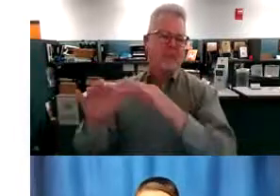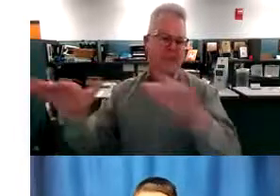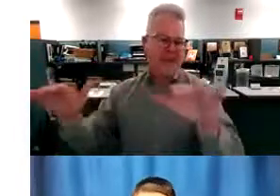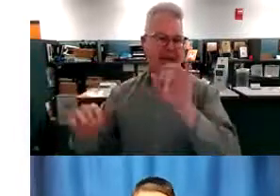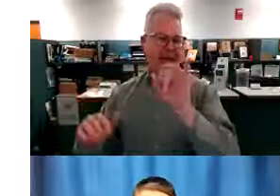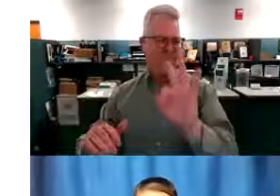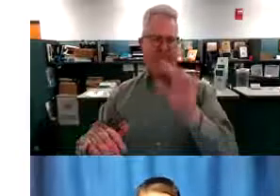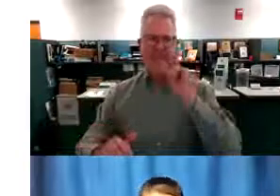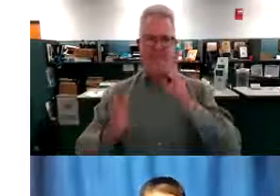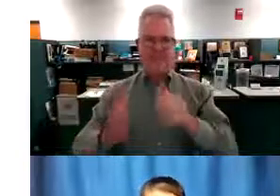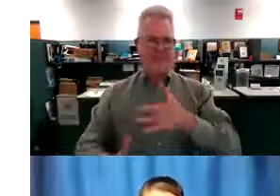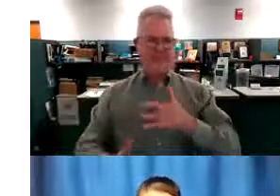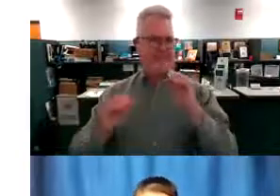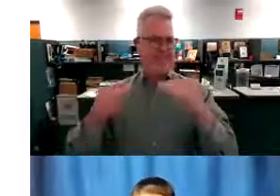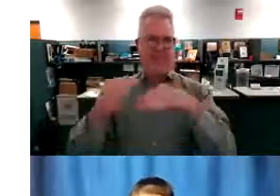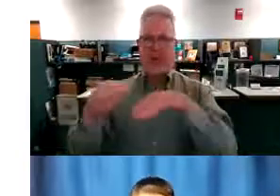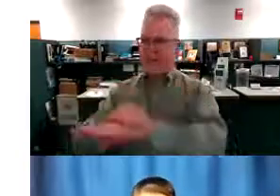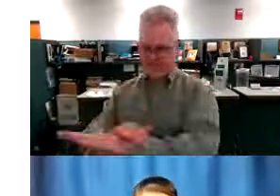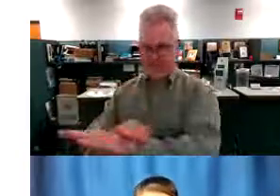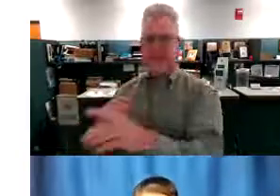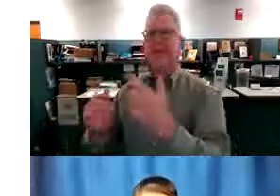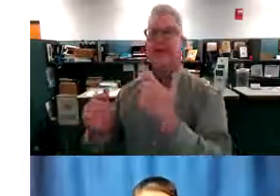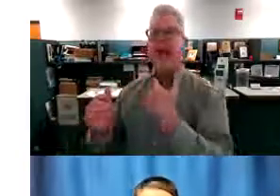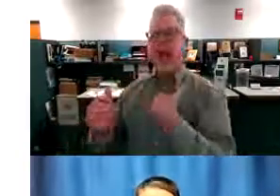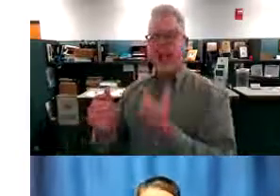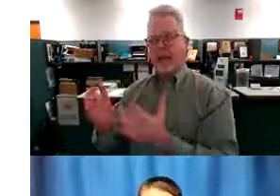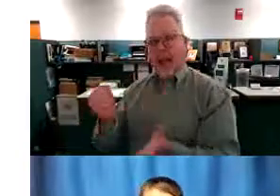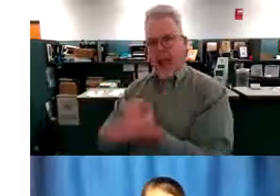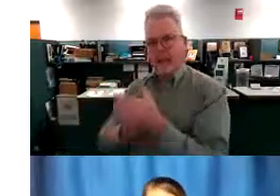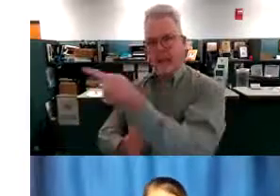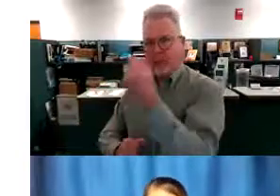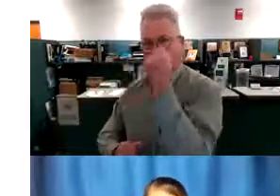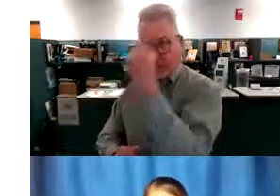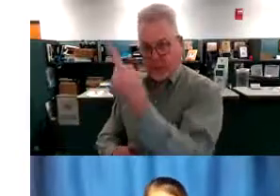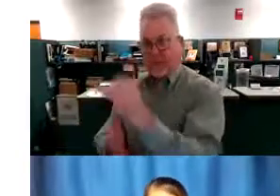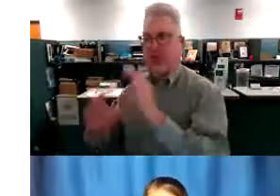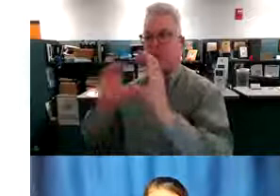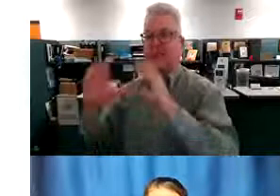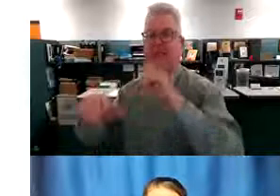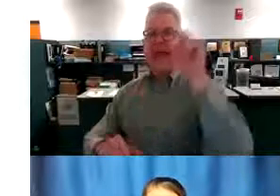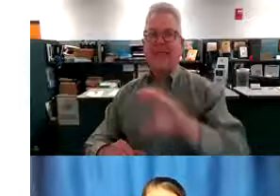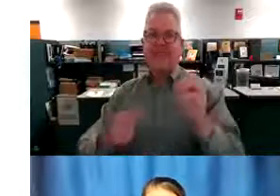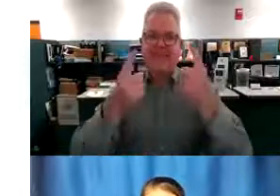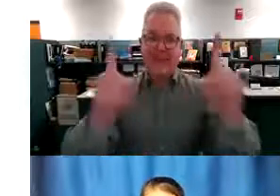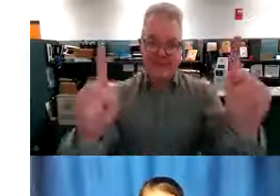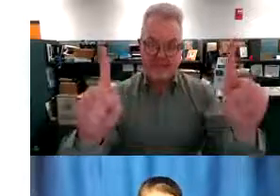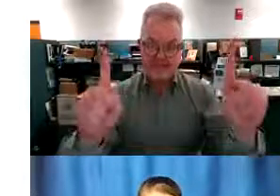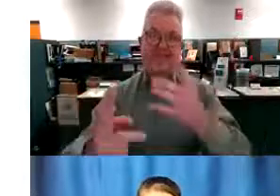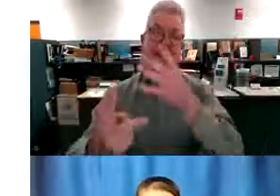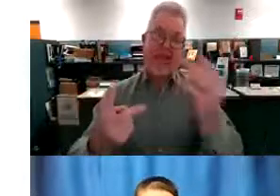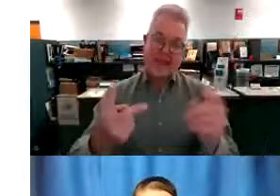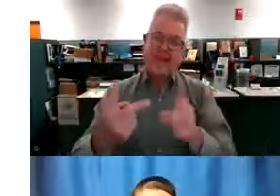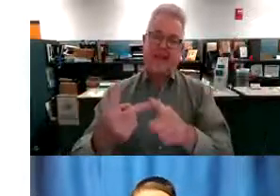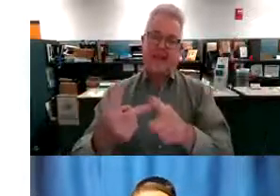I'm talking with various agencies and departments, if a deaf person needs access, I help them to understand that